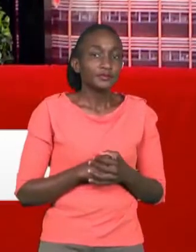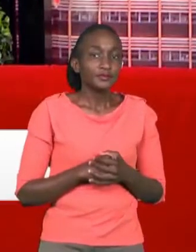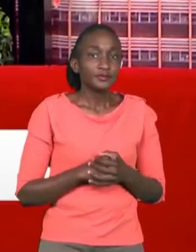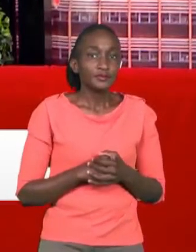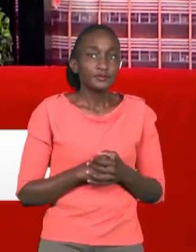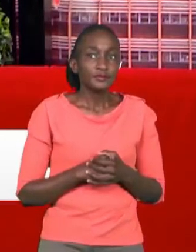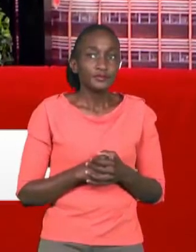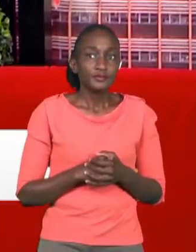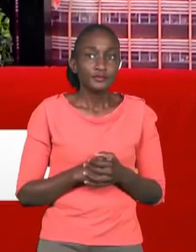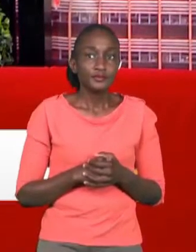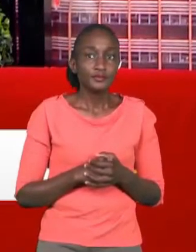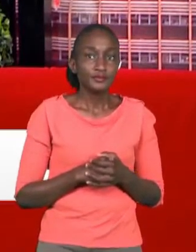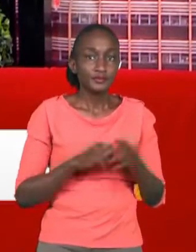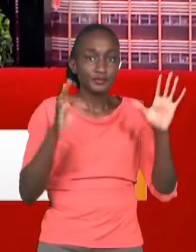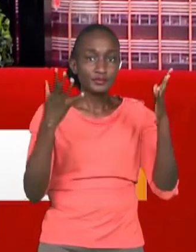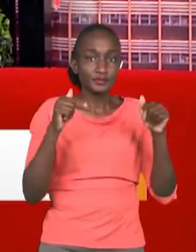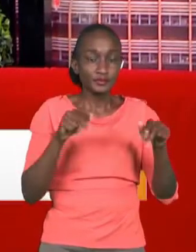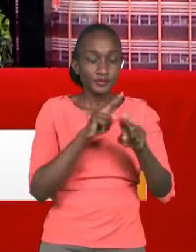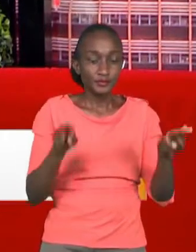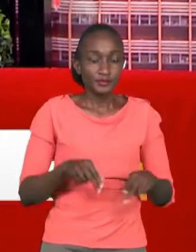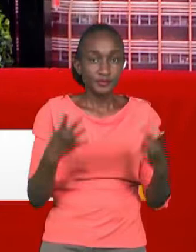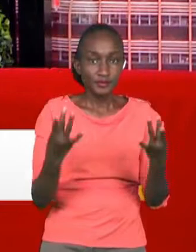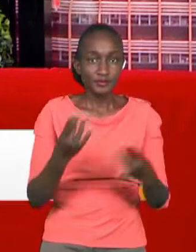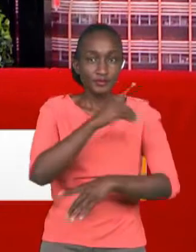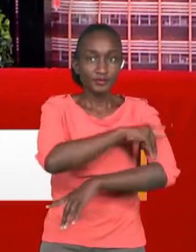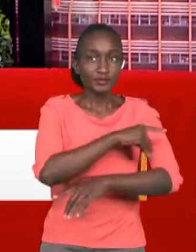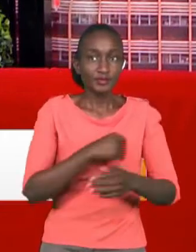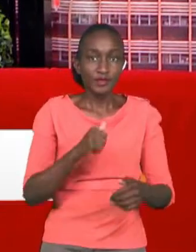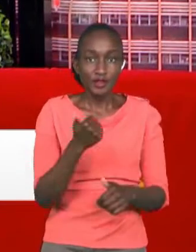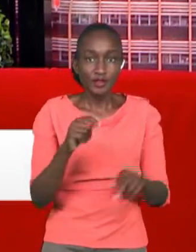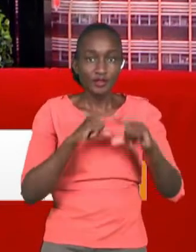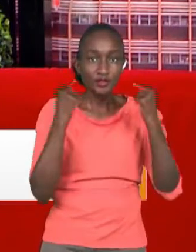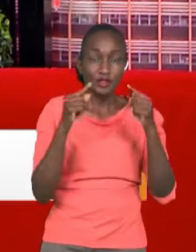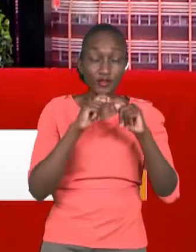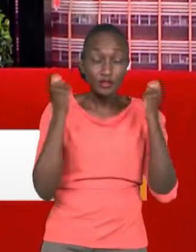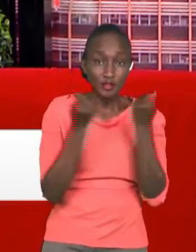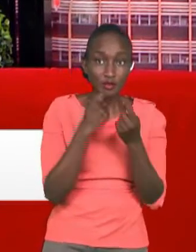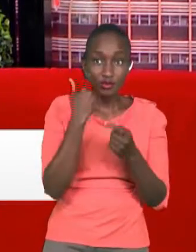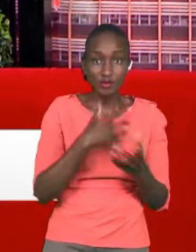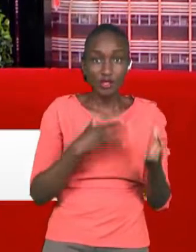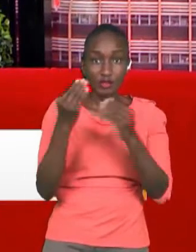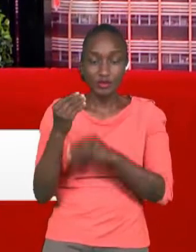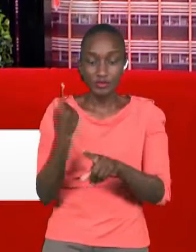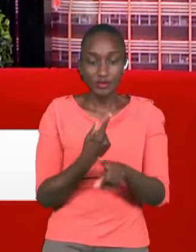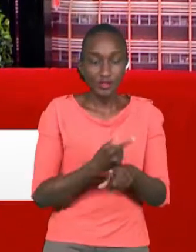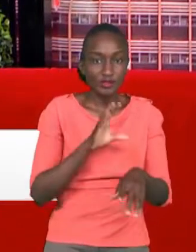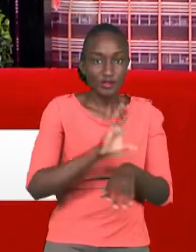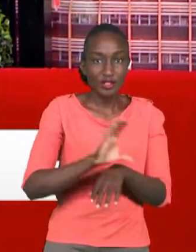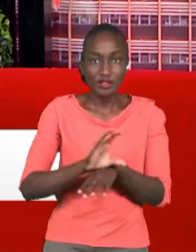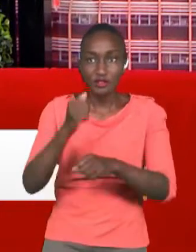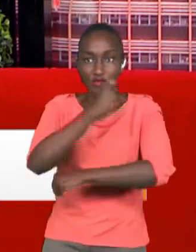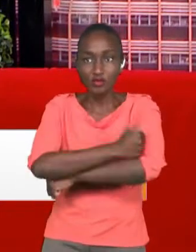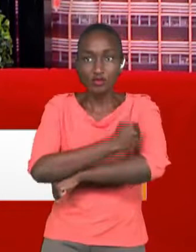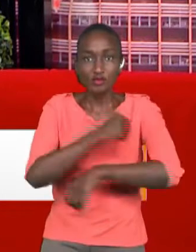I told you, just we celebrated this International Yoga Day, and our teams were going to the churches, schools, and in